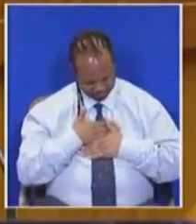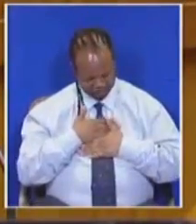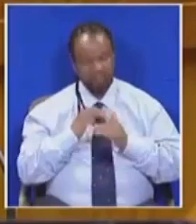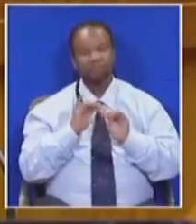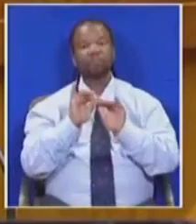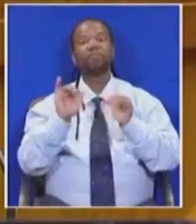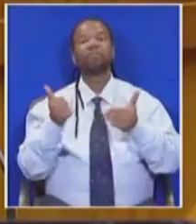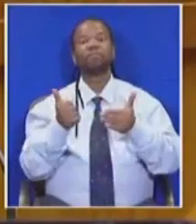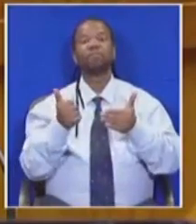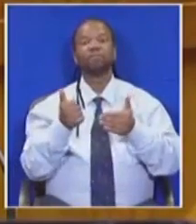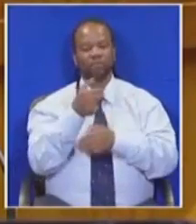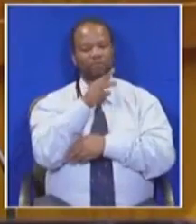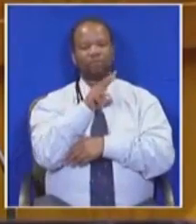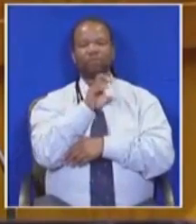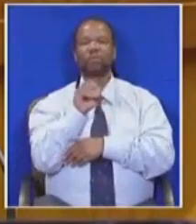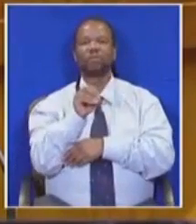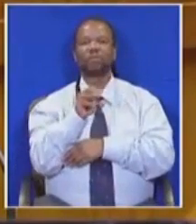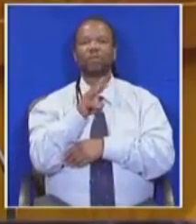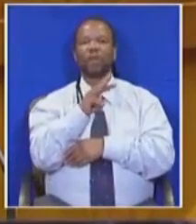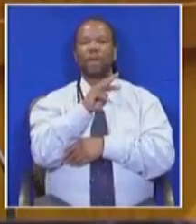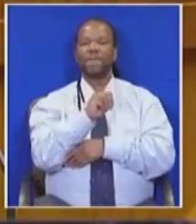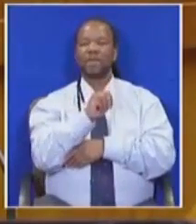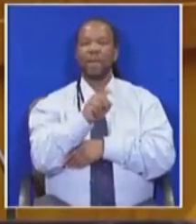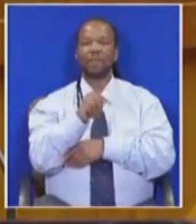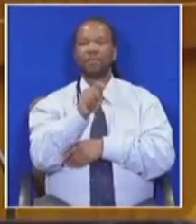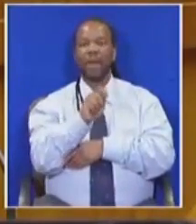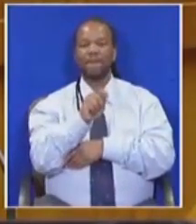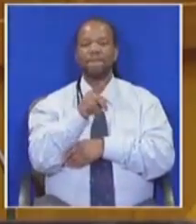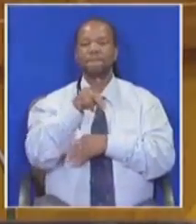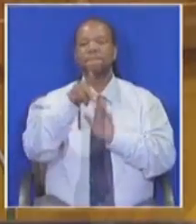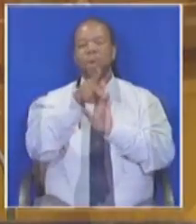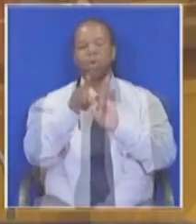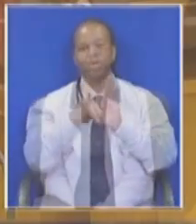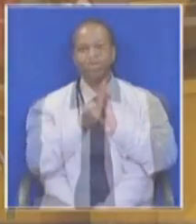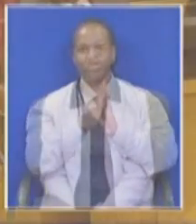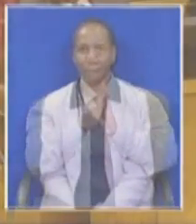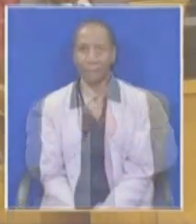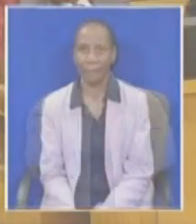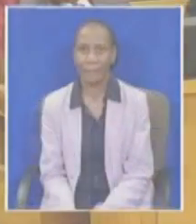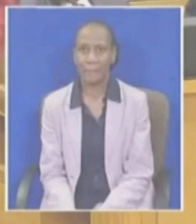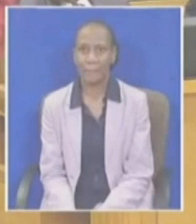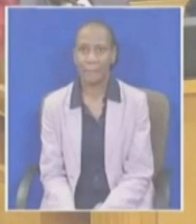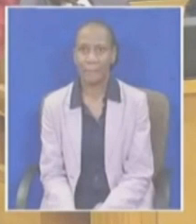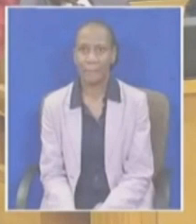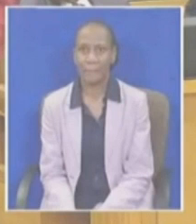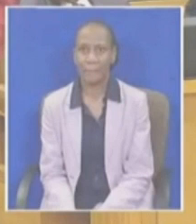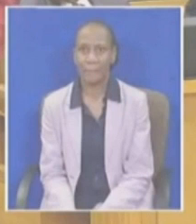20th medium-term budget policy statement for consideration of the House and all South Africans.